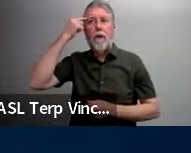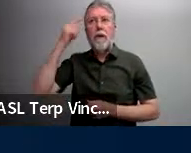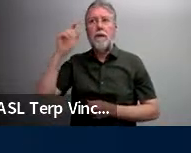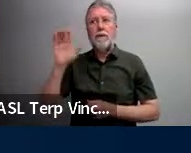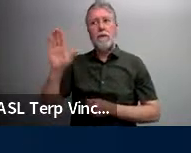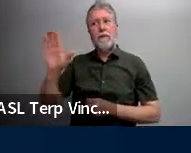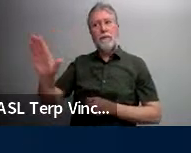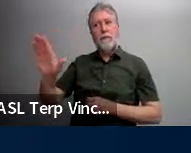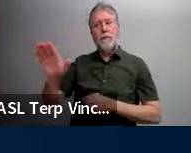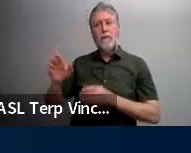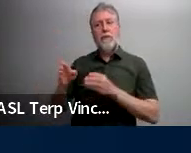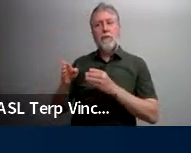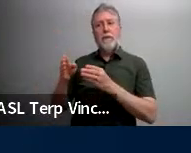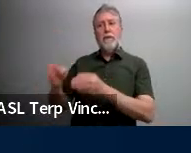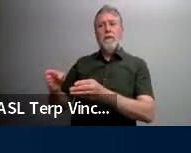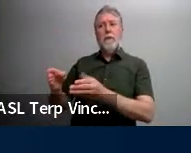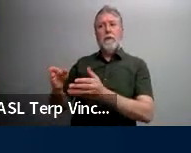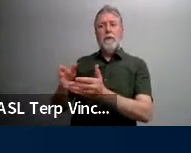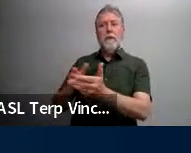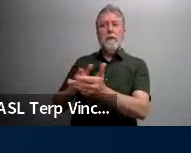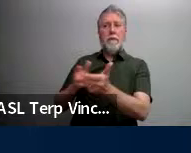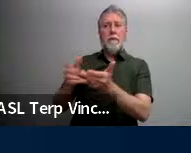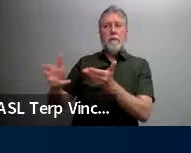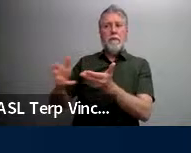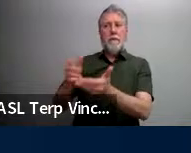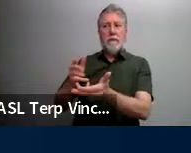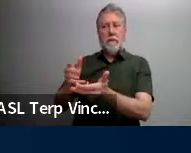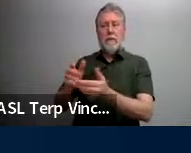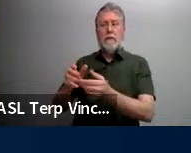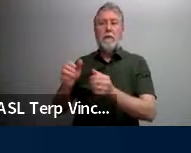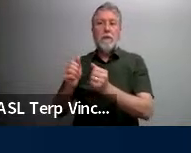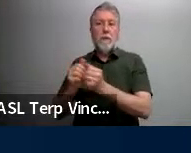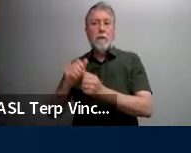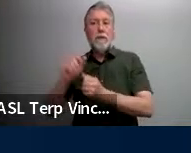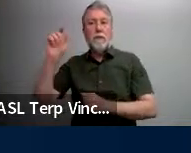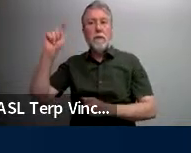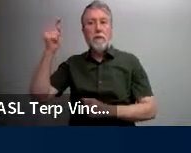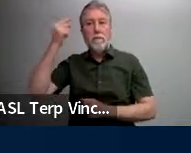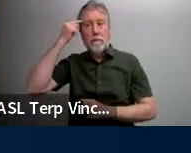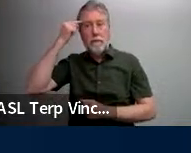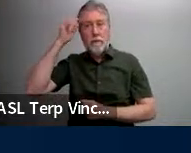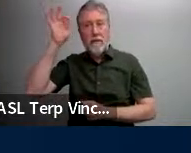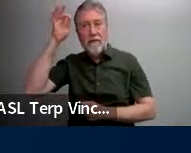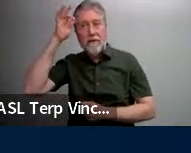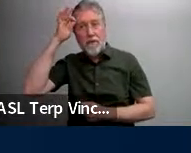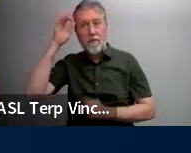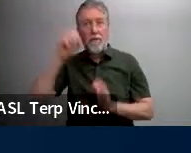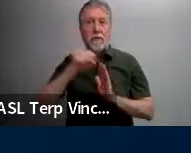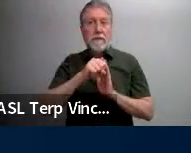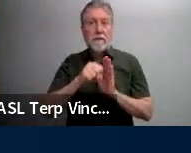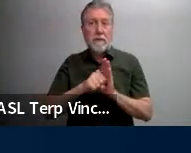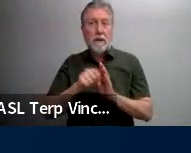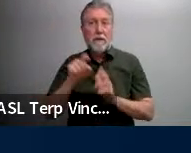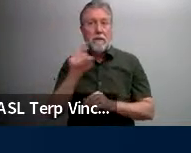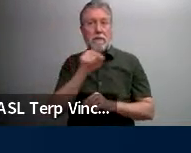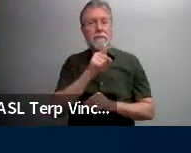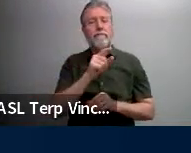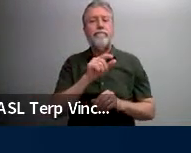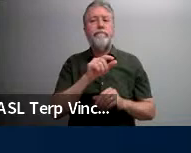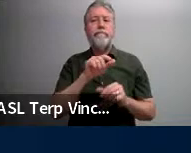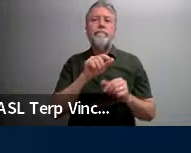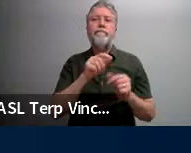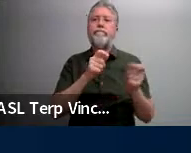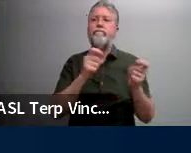interact with the federal agencies and the state agencies that administer these programs. So to be